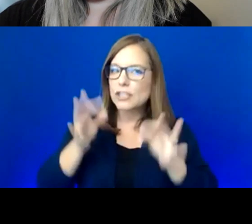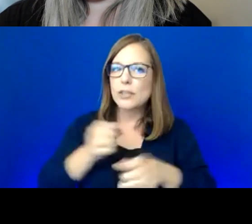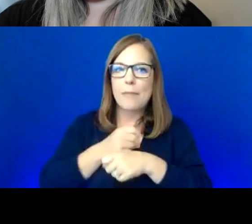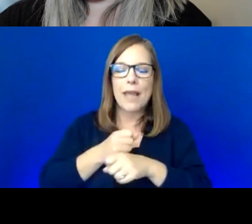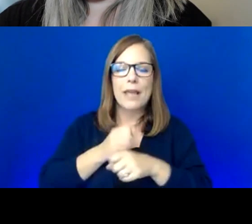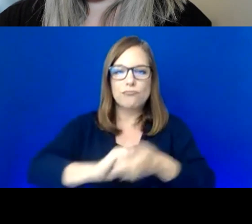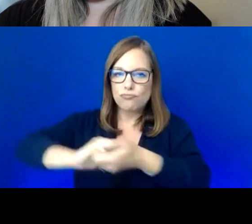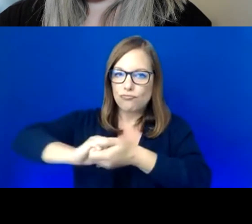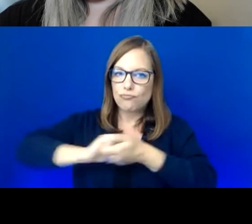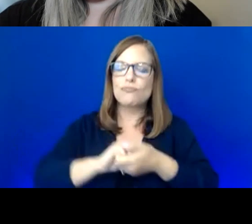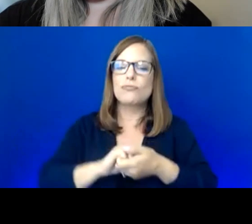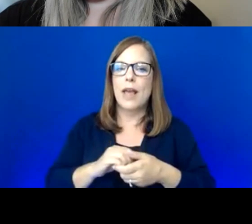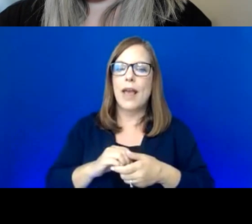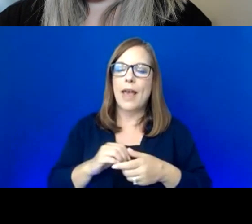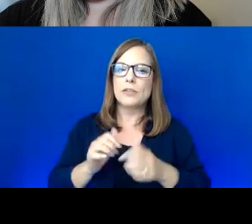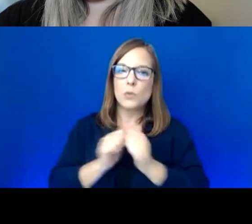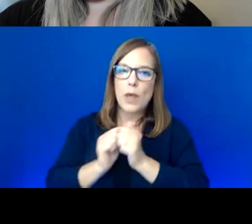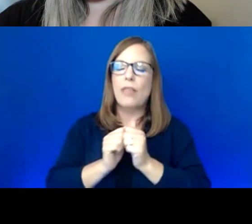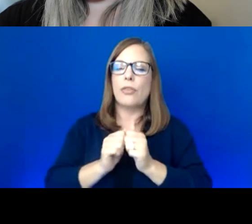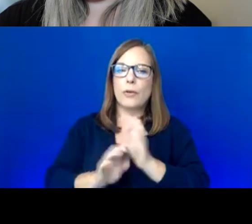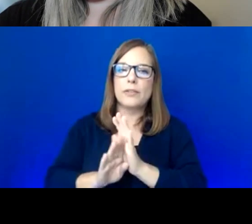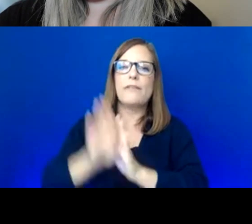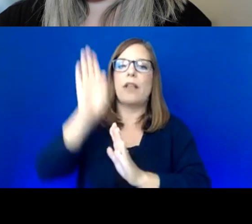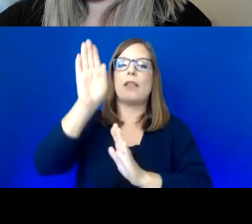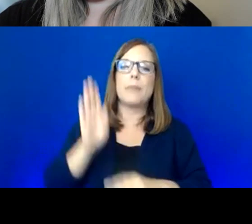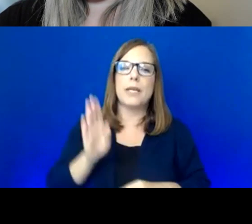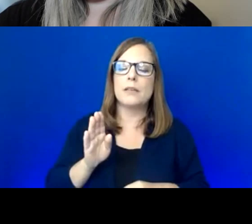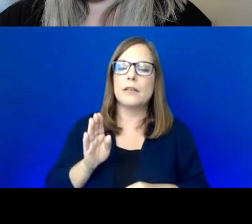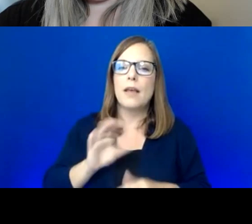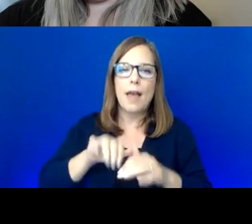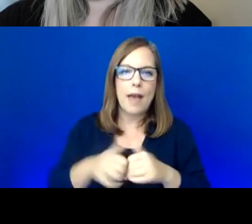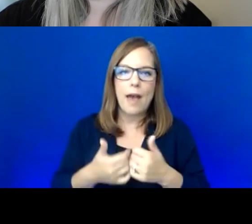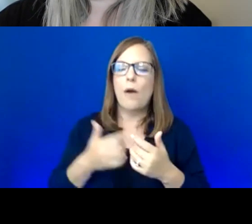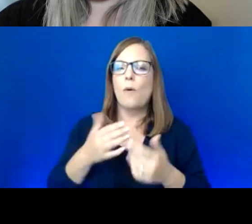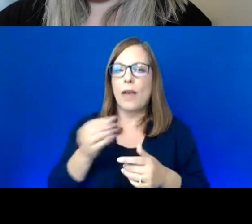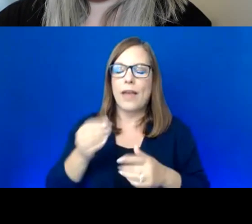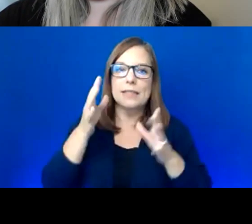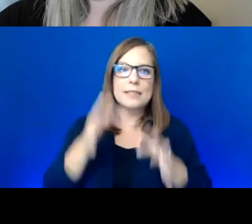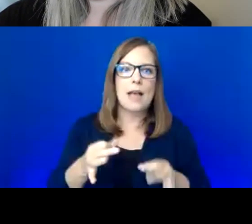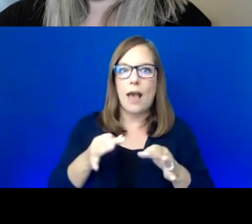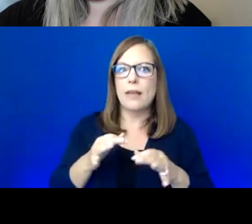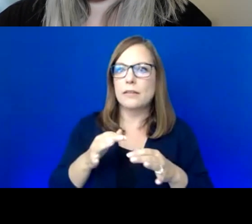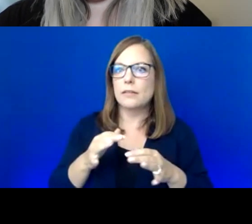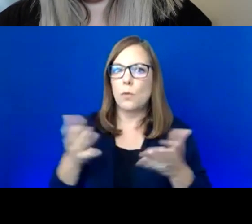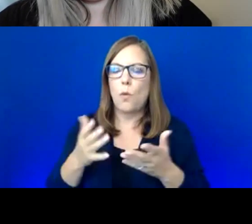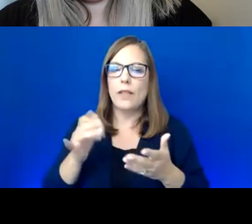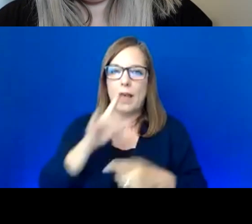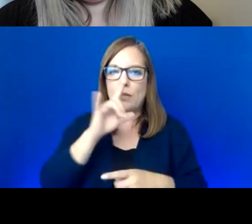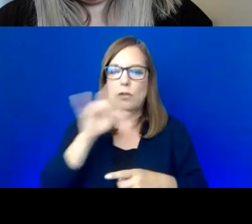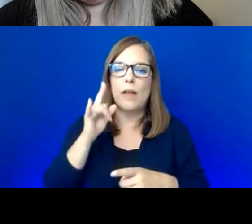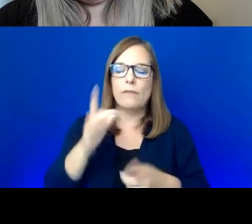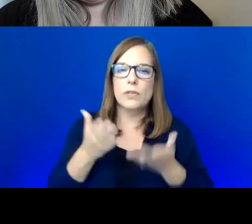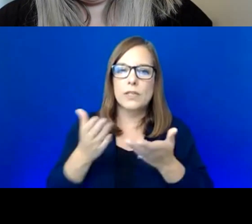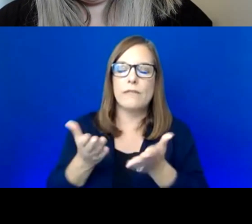are ADRC and how the core services get delivered. So I would say the hub is